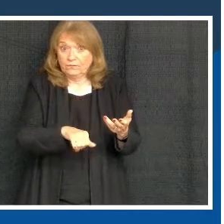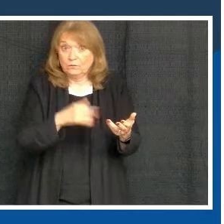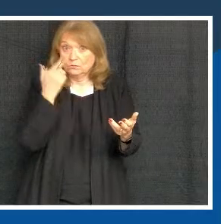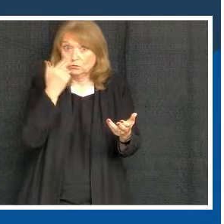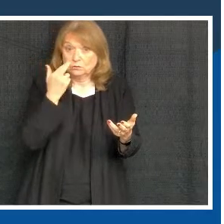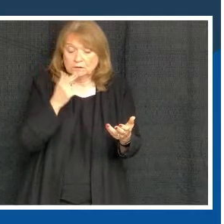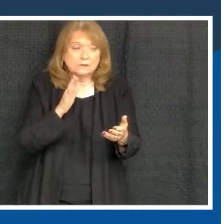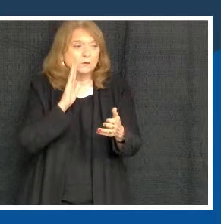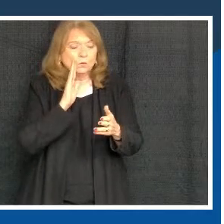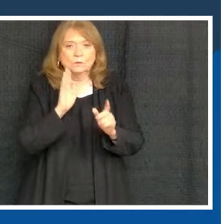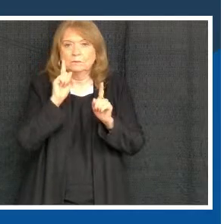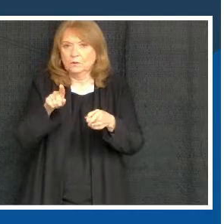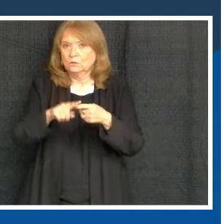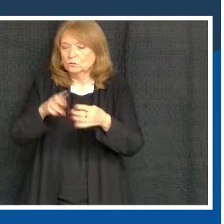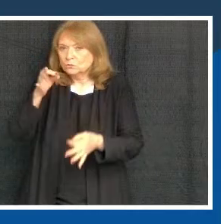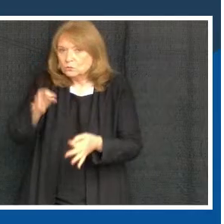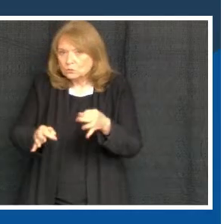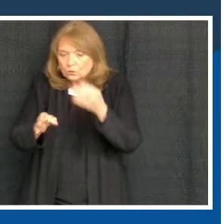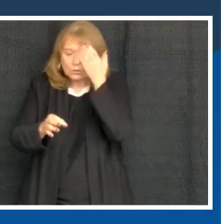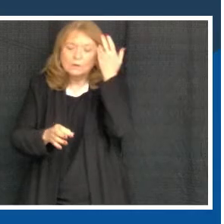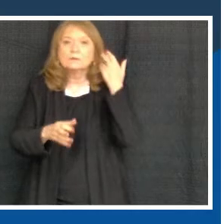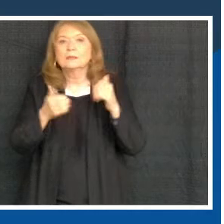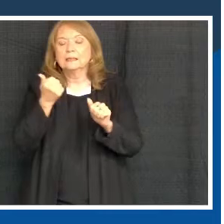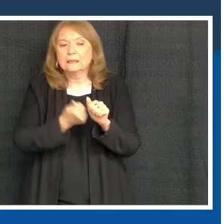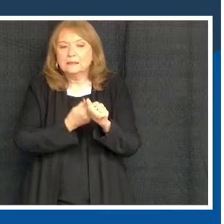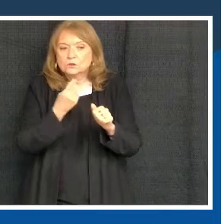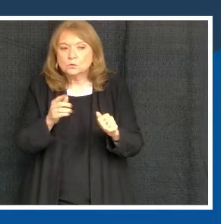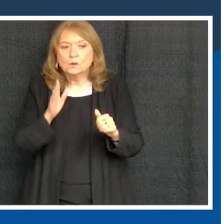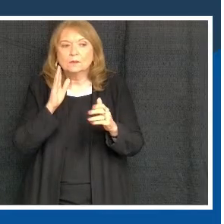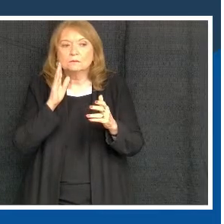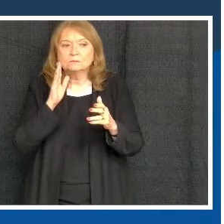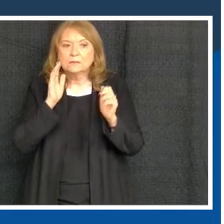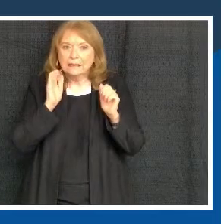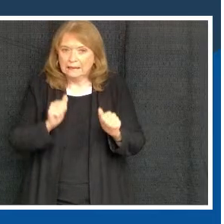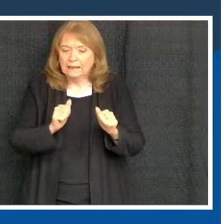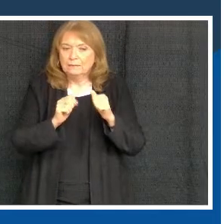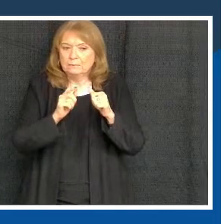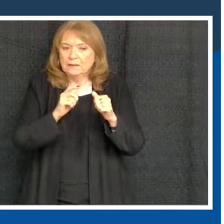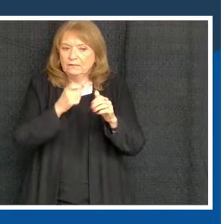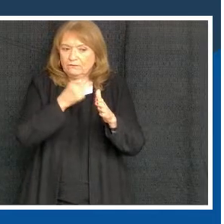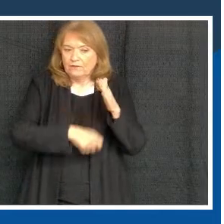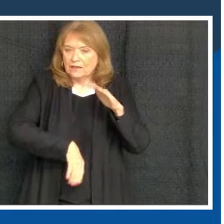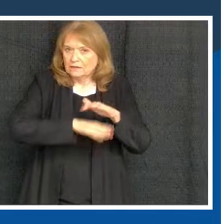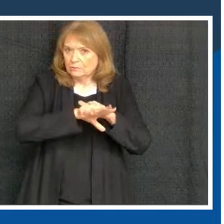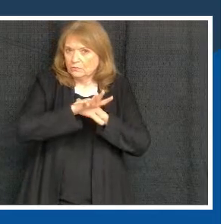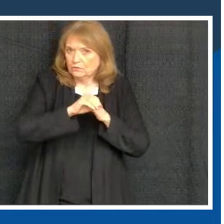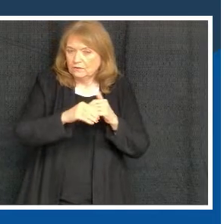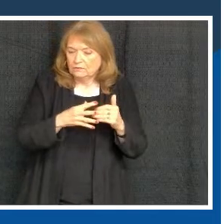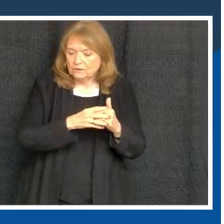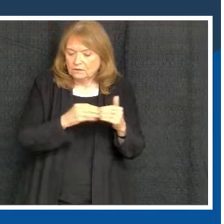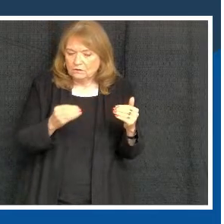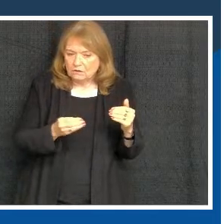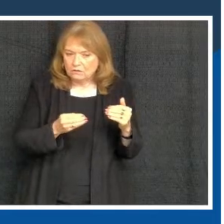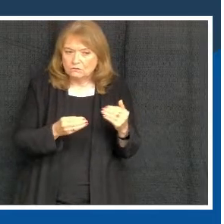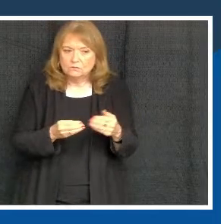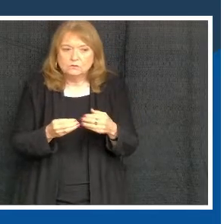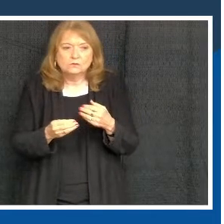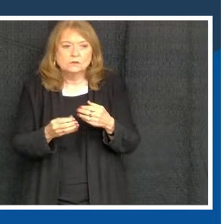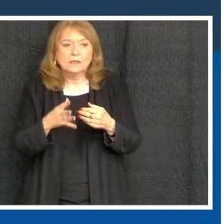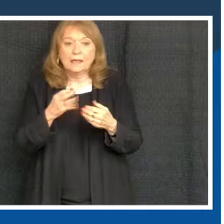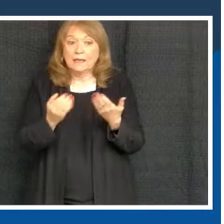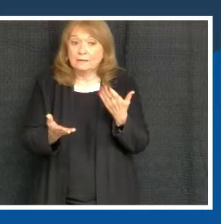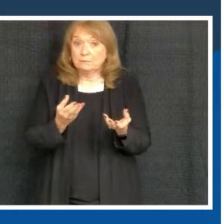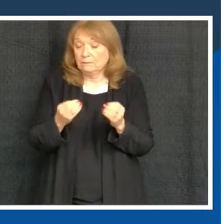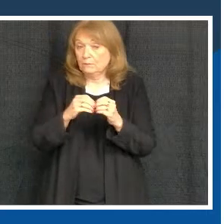Clarksville Municipal Court. Each violation shall be subject to civil fines up to $50, in addition to any other remedies